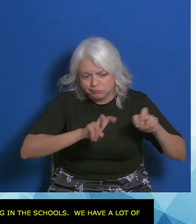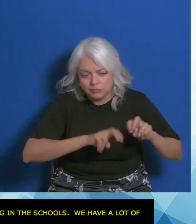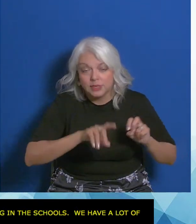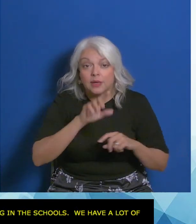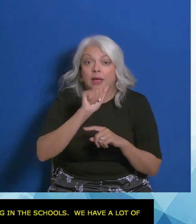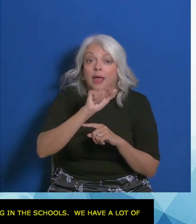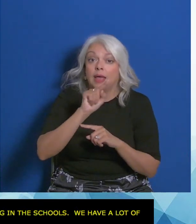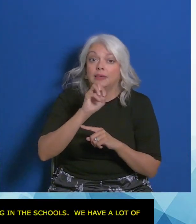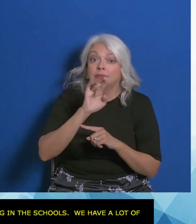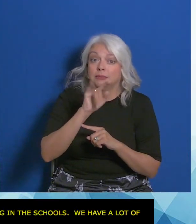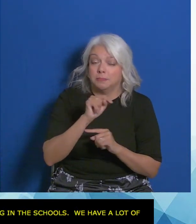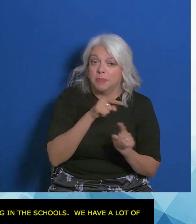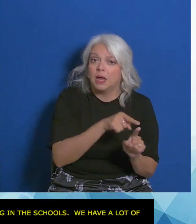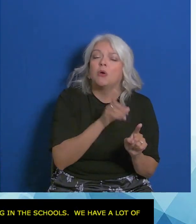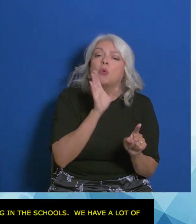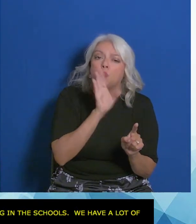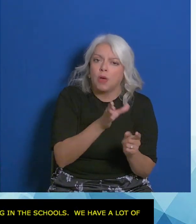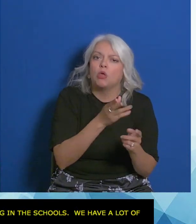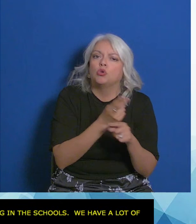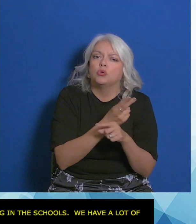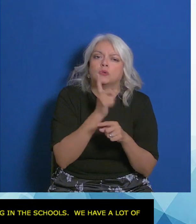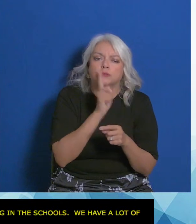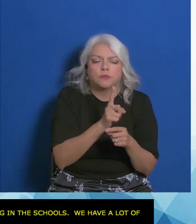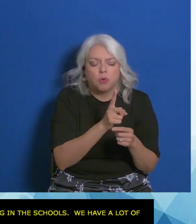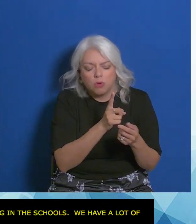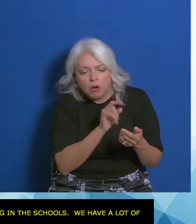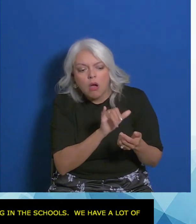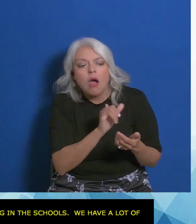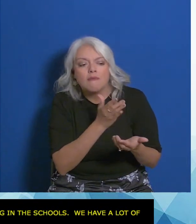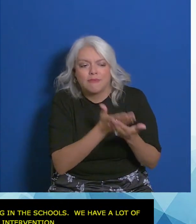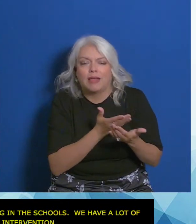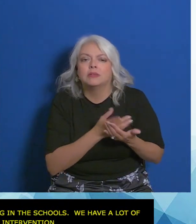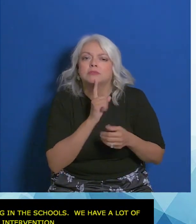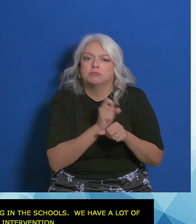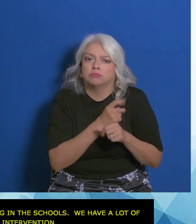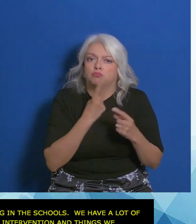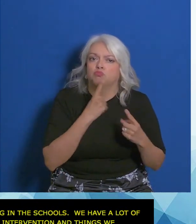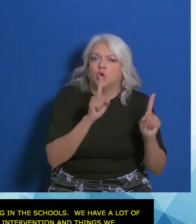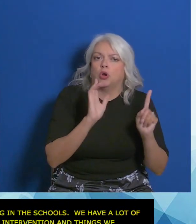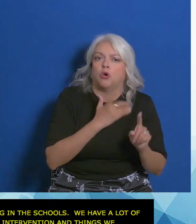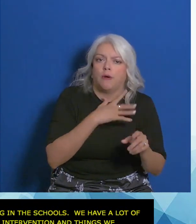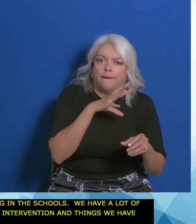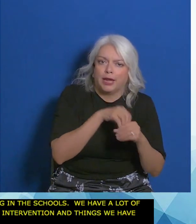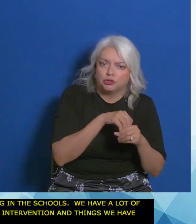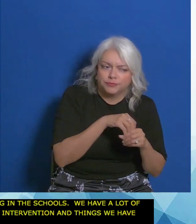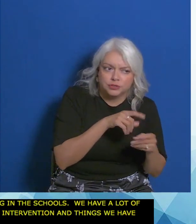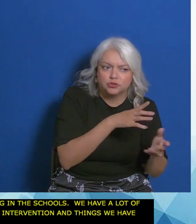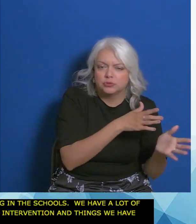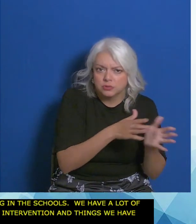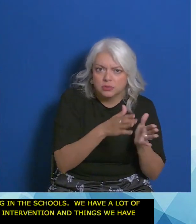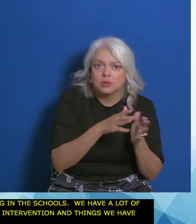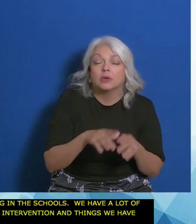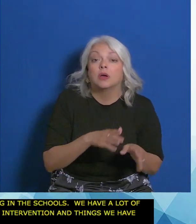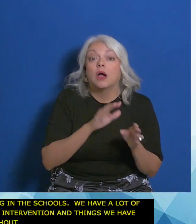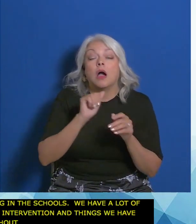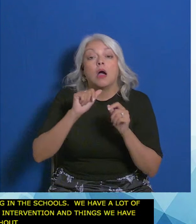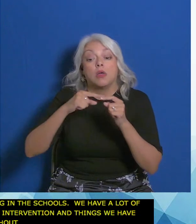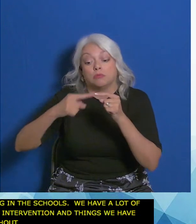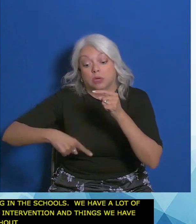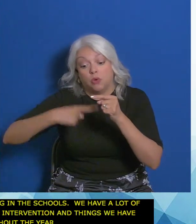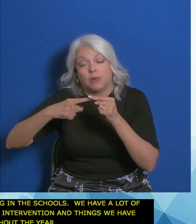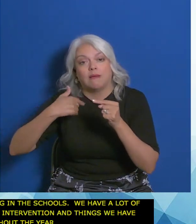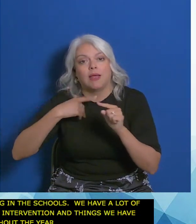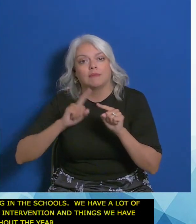validate the interventions and the things that we've tried throughout the year. We will be using data throughout the year, benchmarks, performance-based